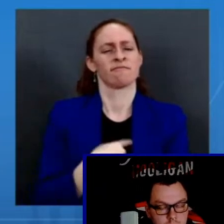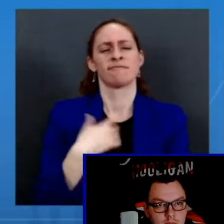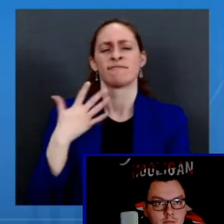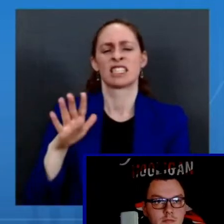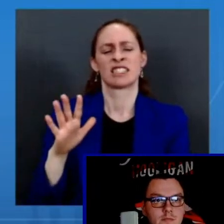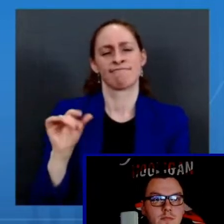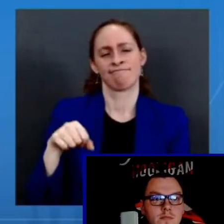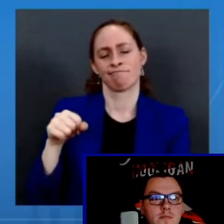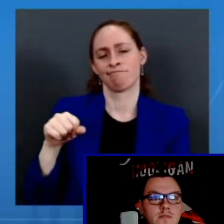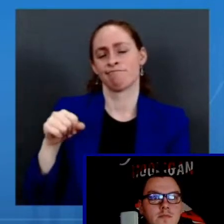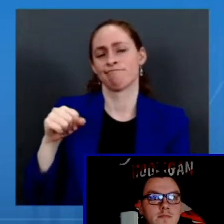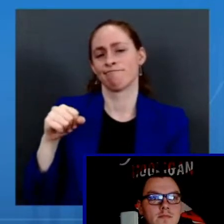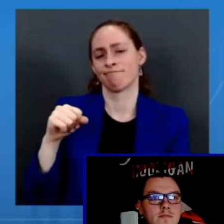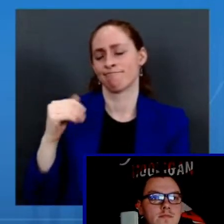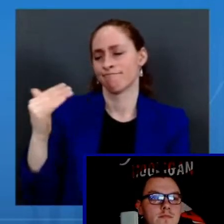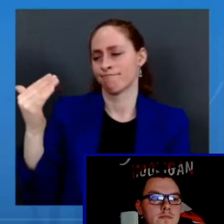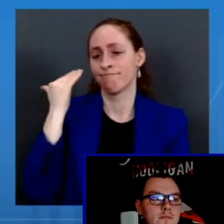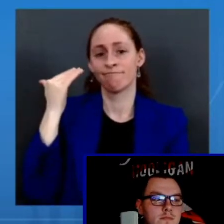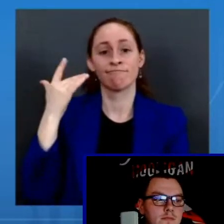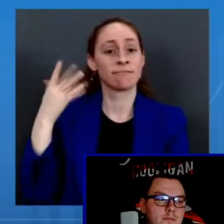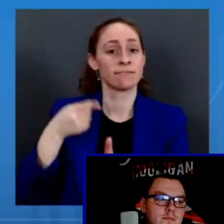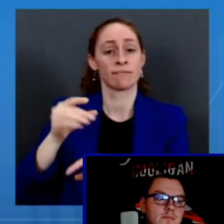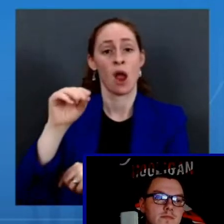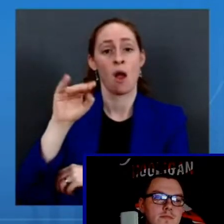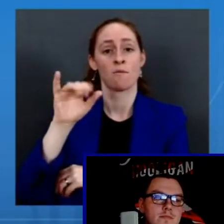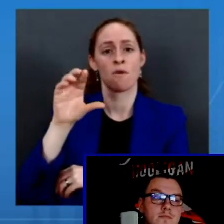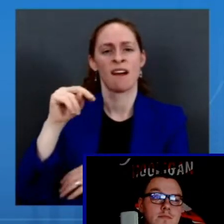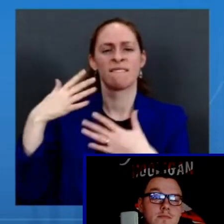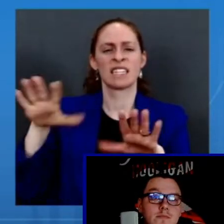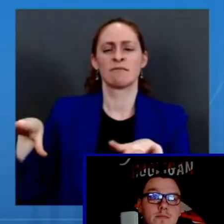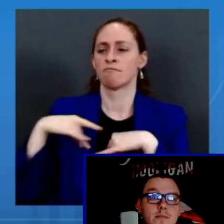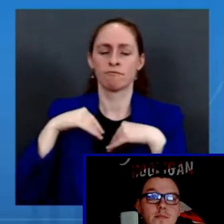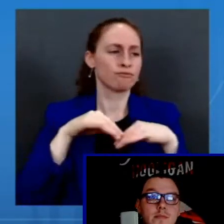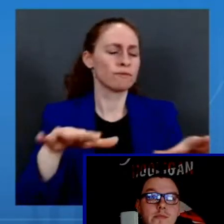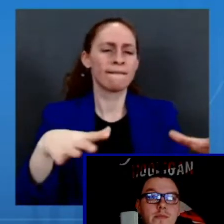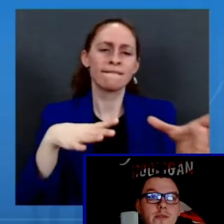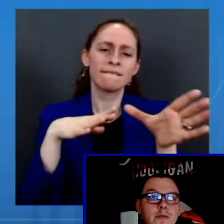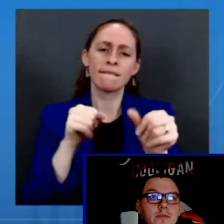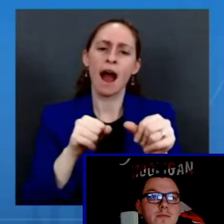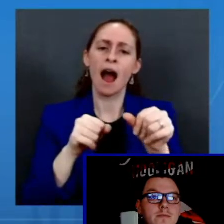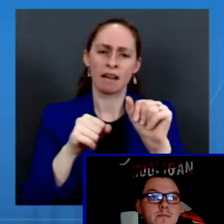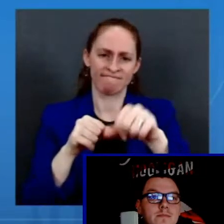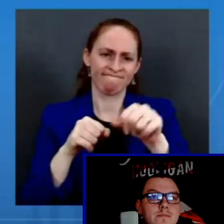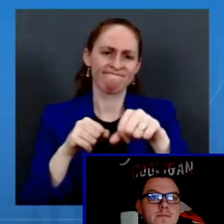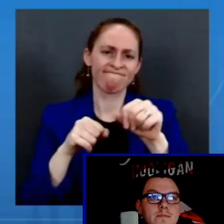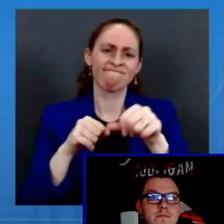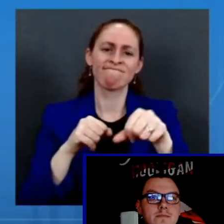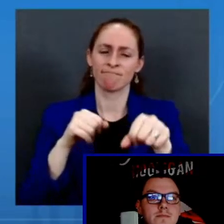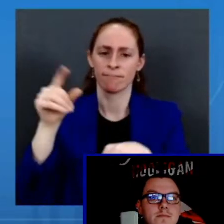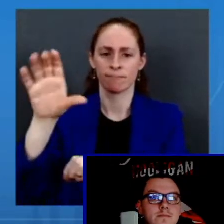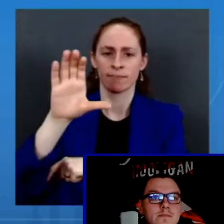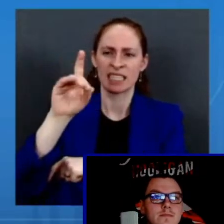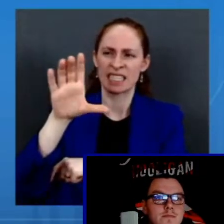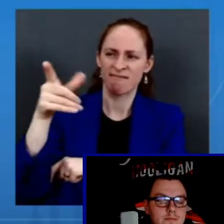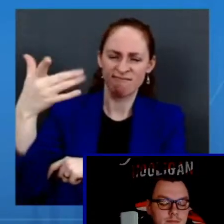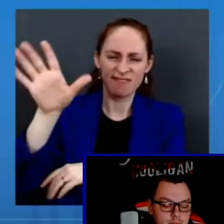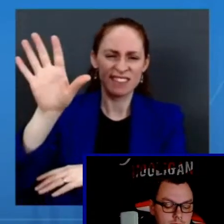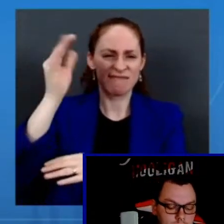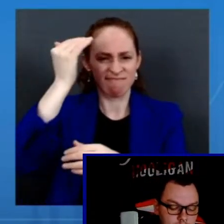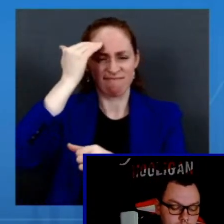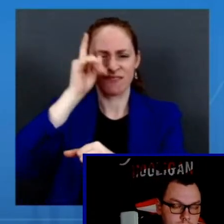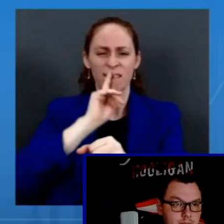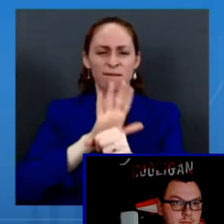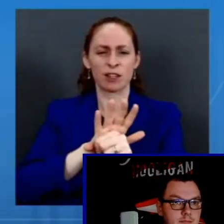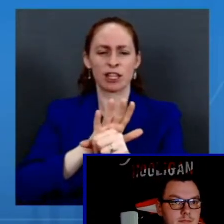from the CDC about the Omicron variant that is sequenced in the United States isolates. It